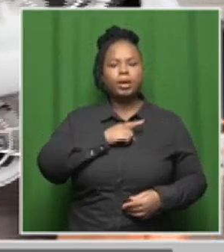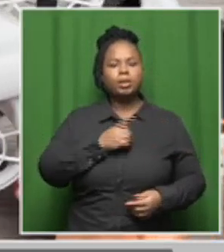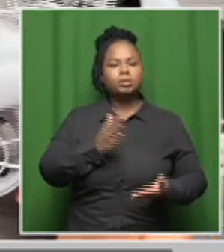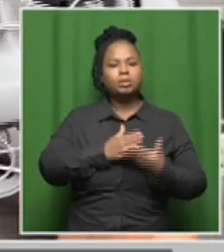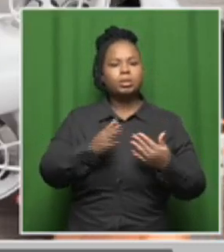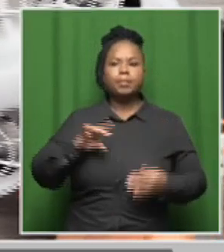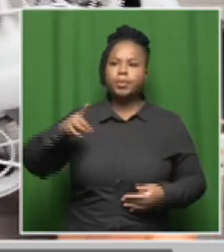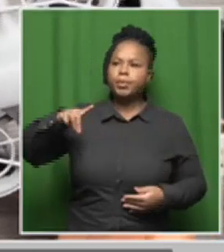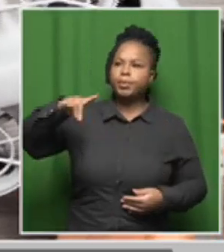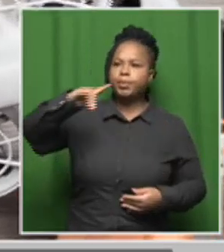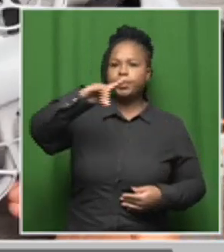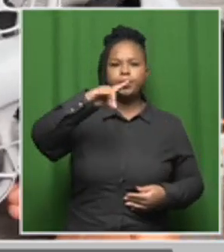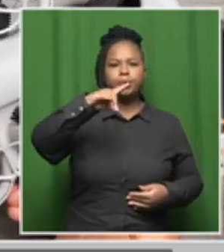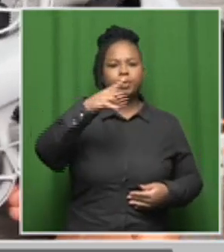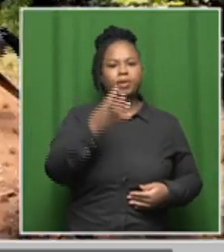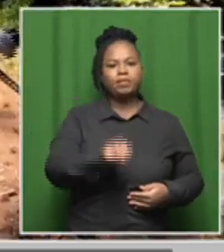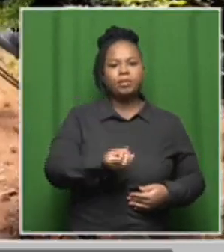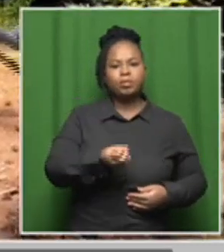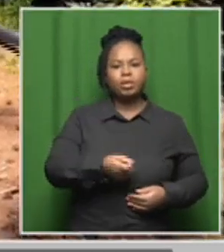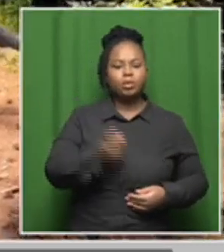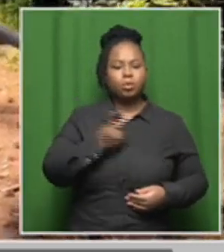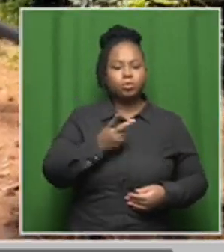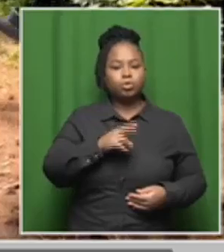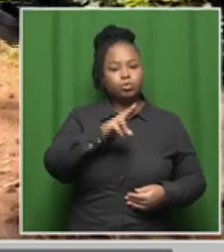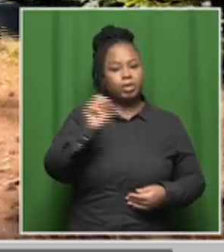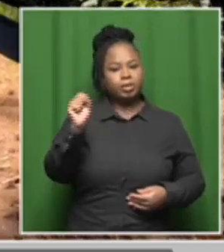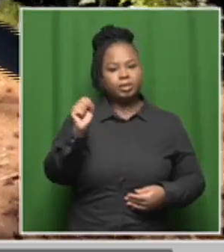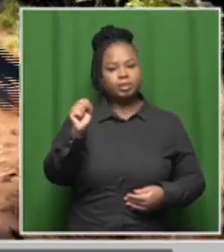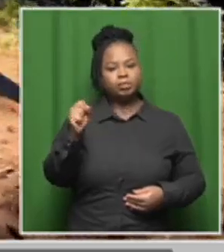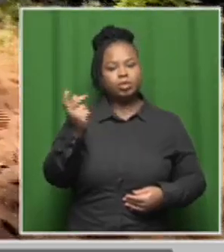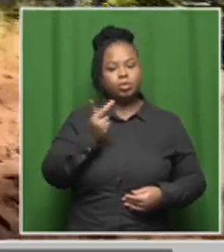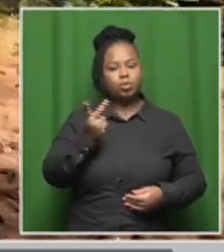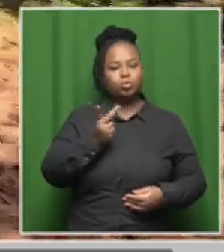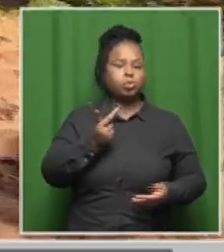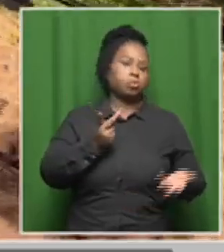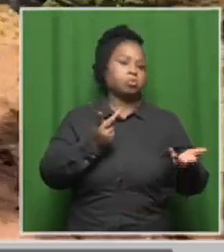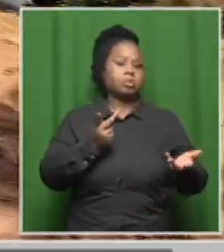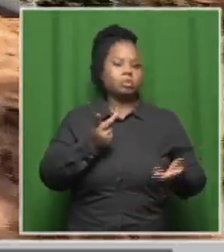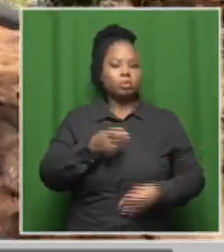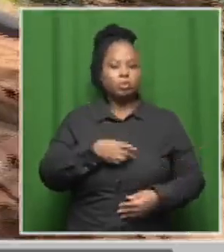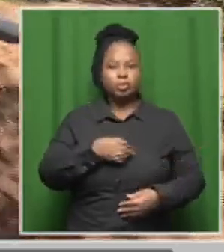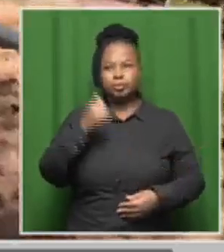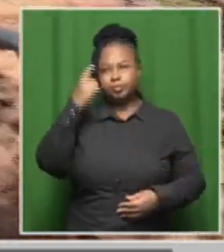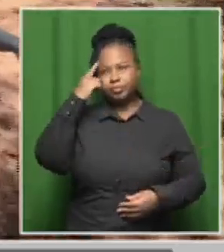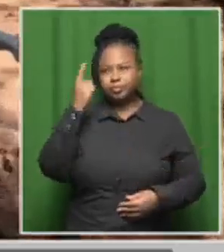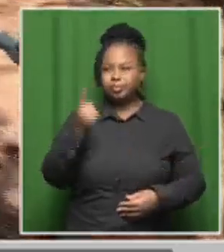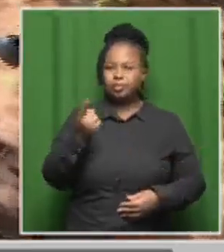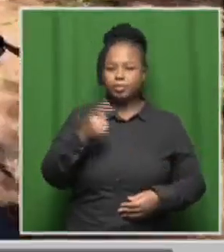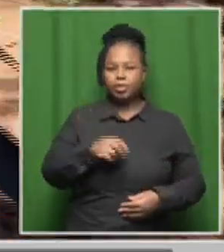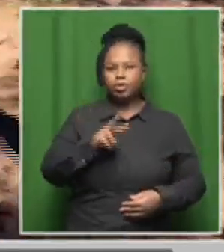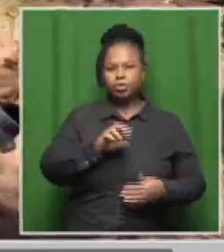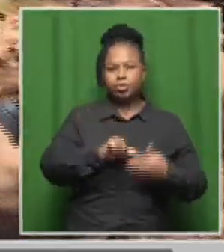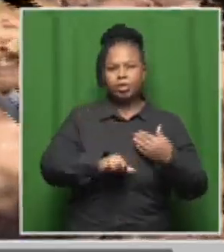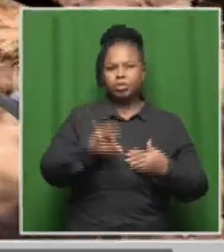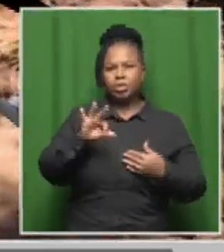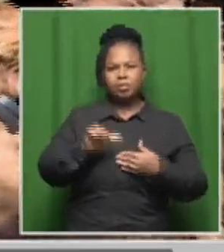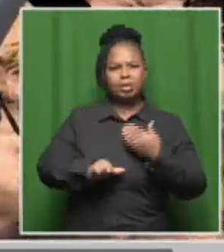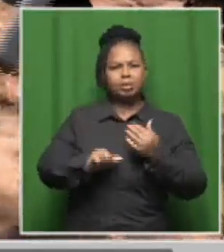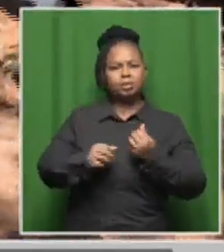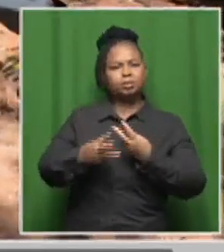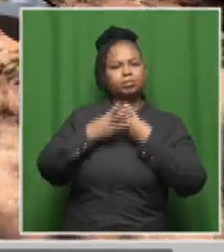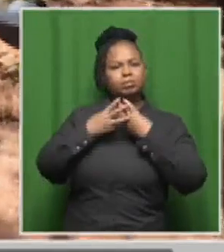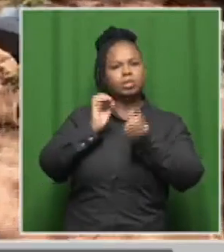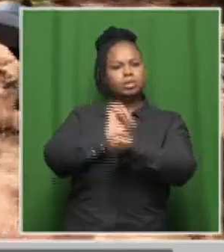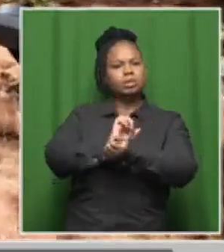drone operations. And in the United States, a man has just been sentenced to, I think, 2 or 3 months in jail, plus an